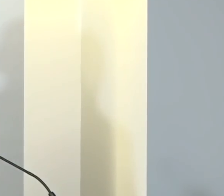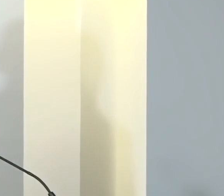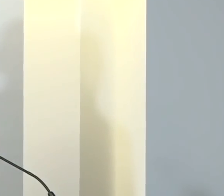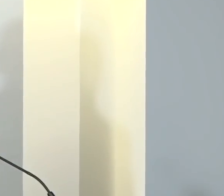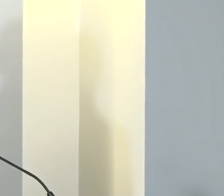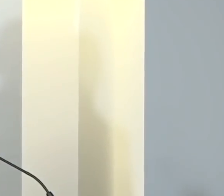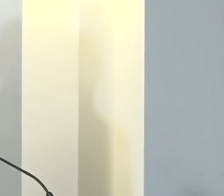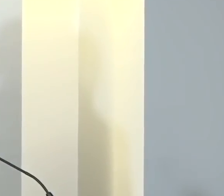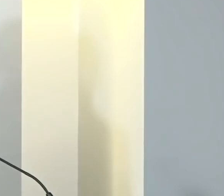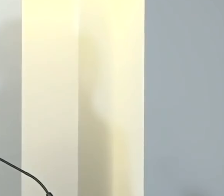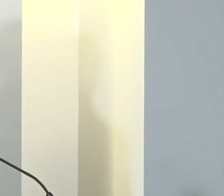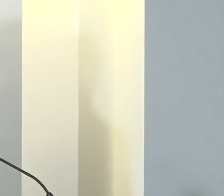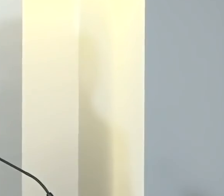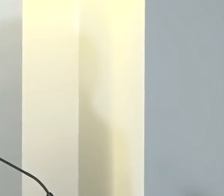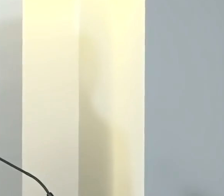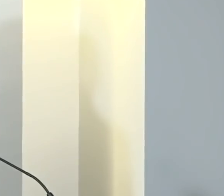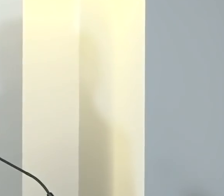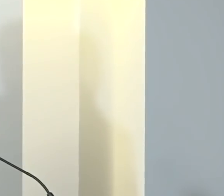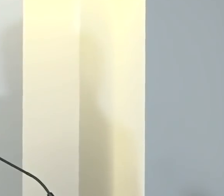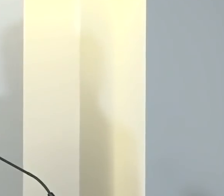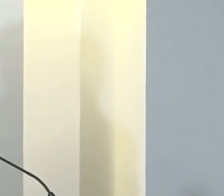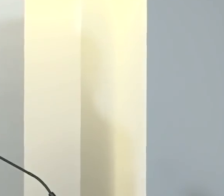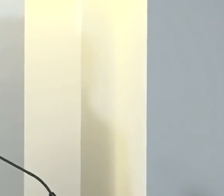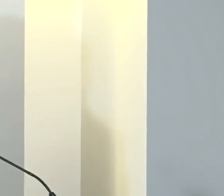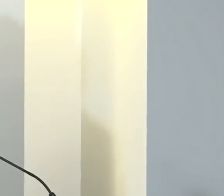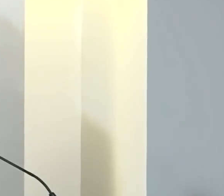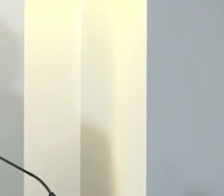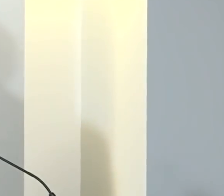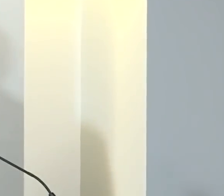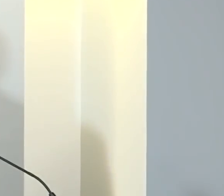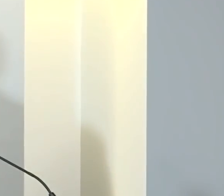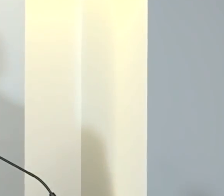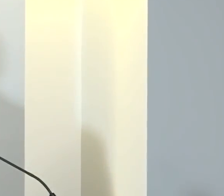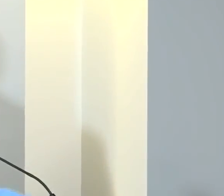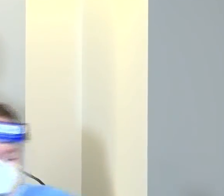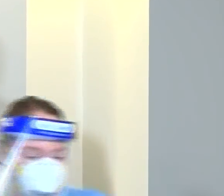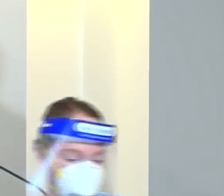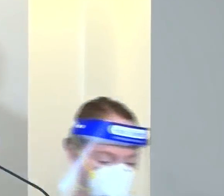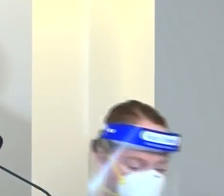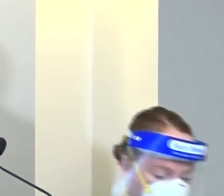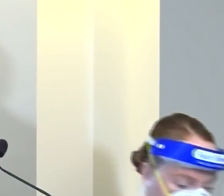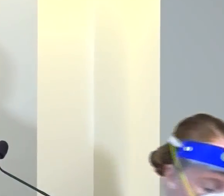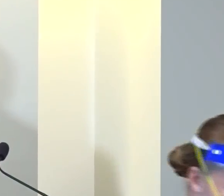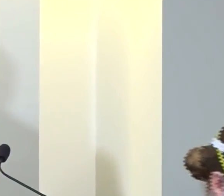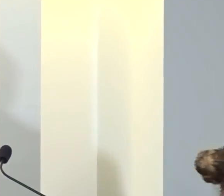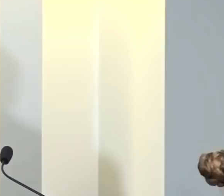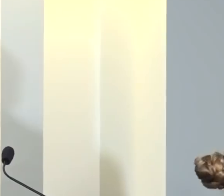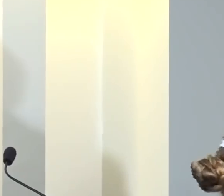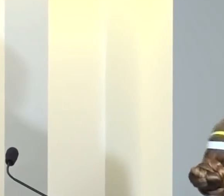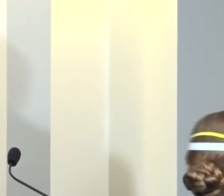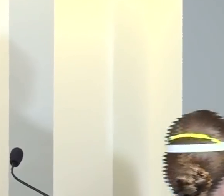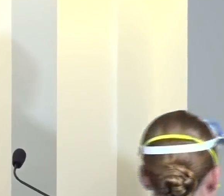You certainly wouldn't want to be your worst patient. So. Okay, ready? Yep.